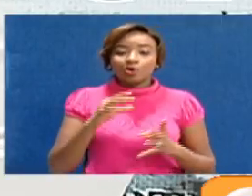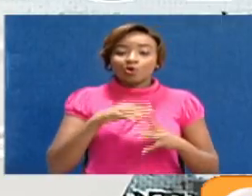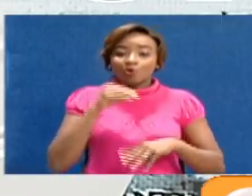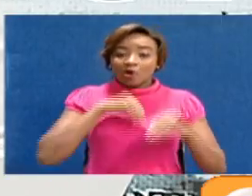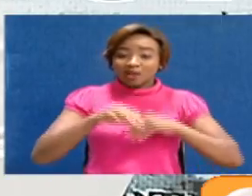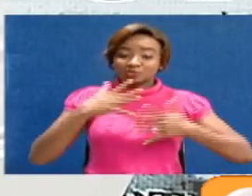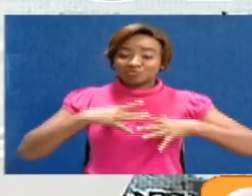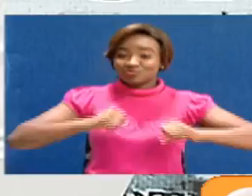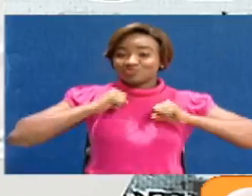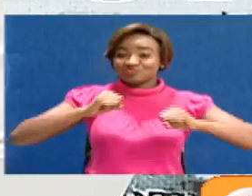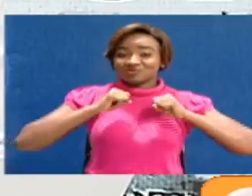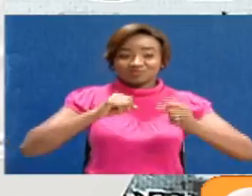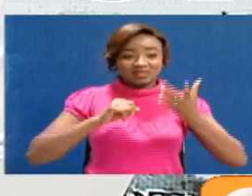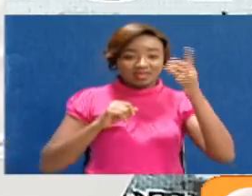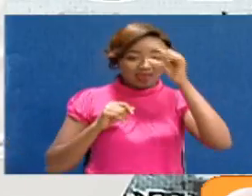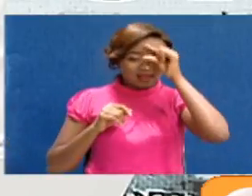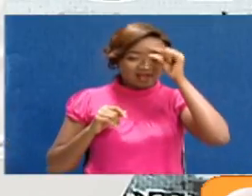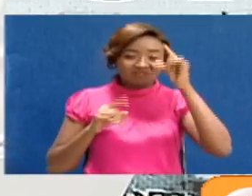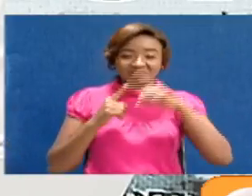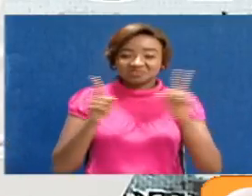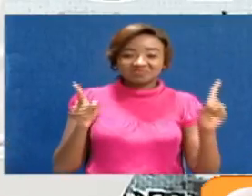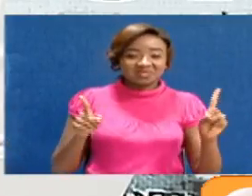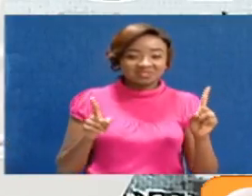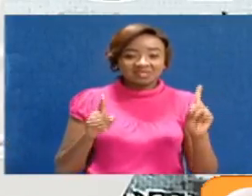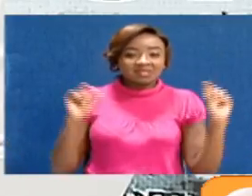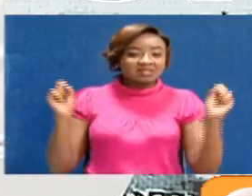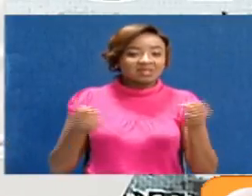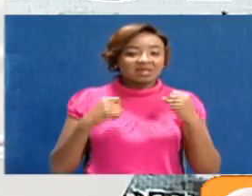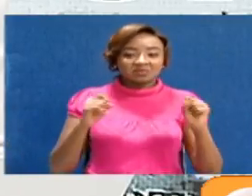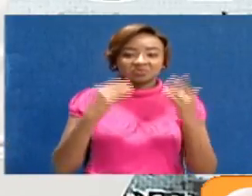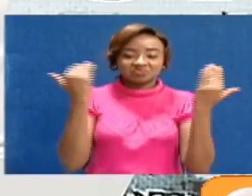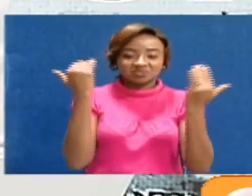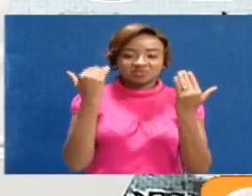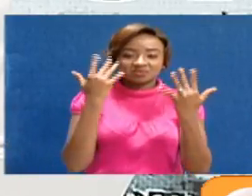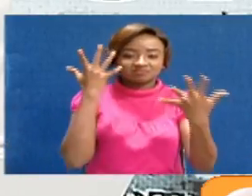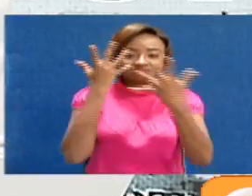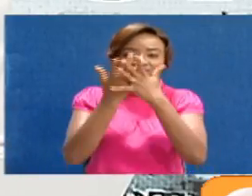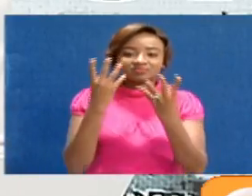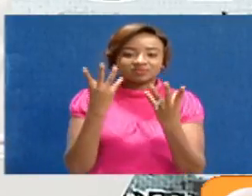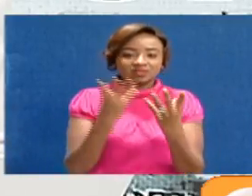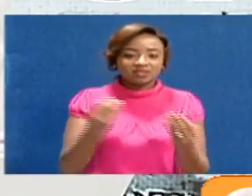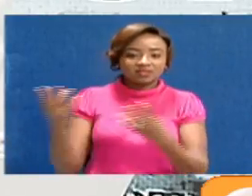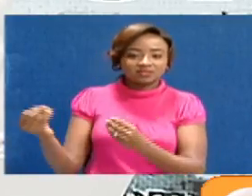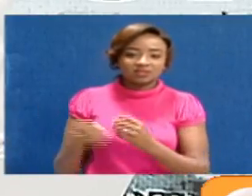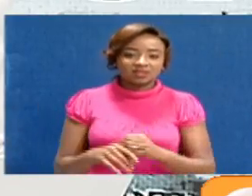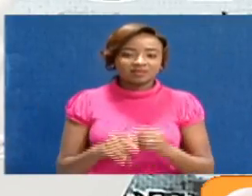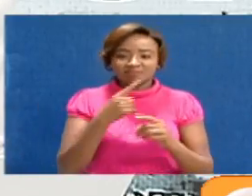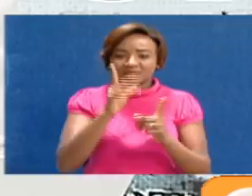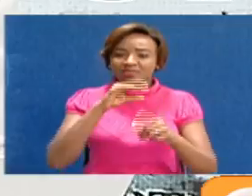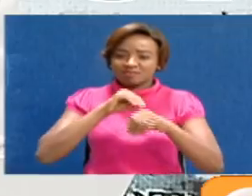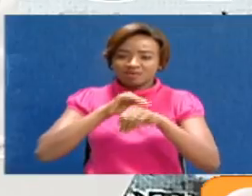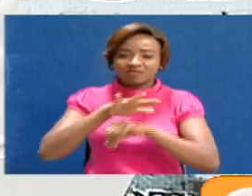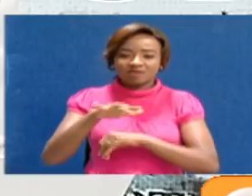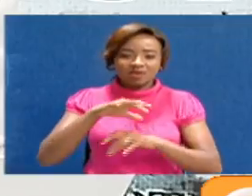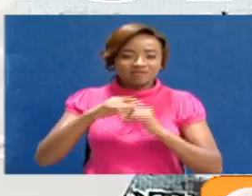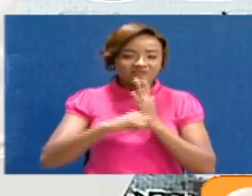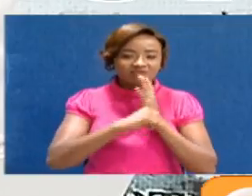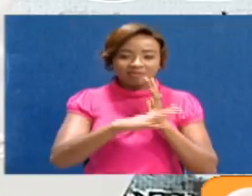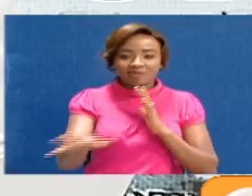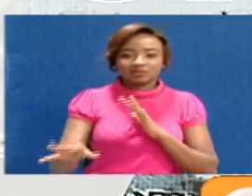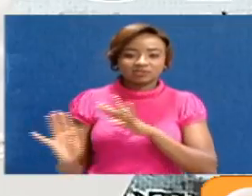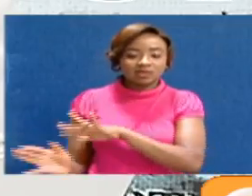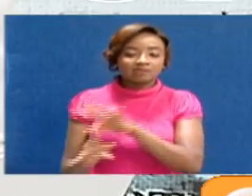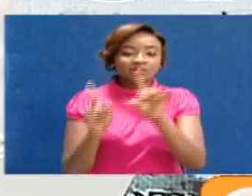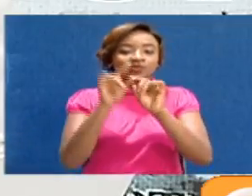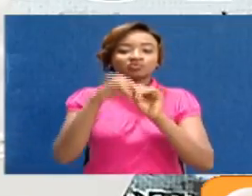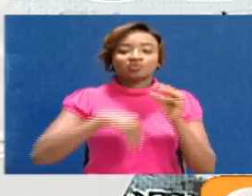powerful positions in the government that they cannot be prosecuted easily and they're very influential. Bob Ruddy says,